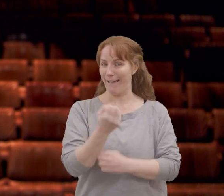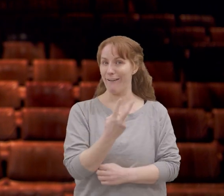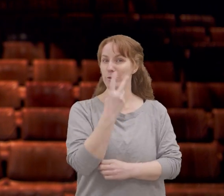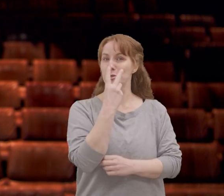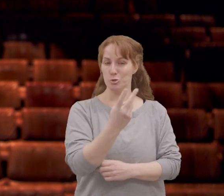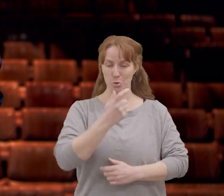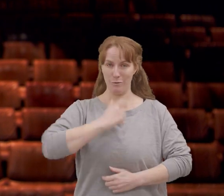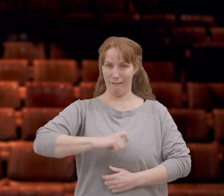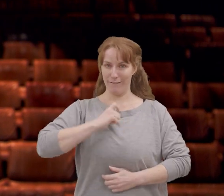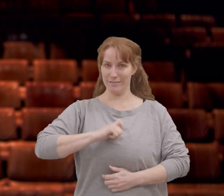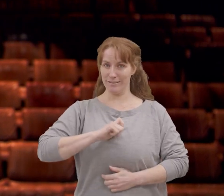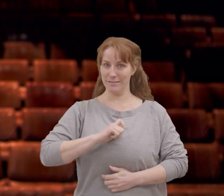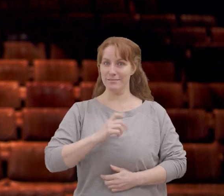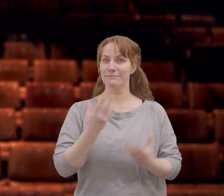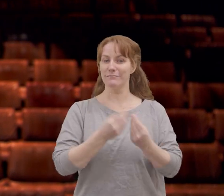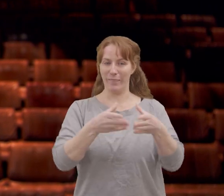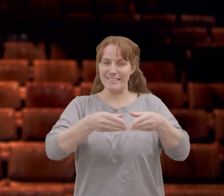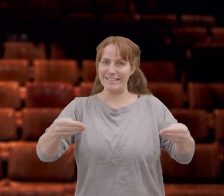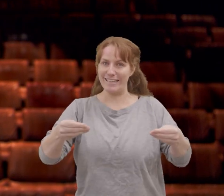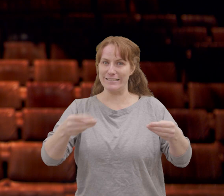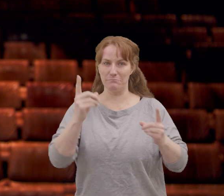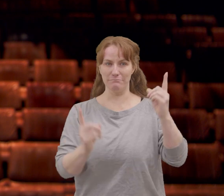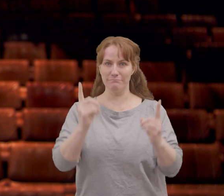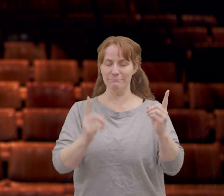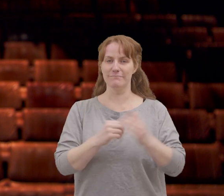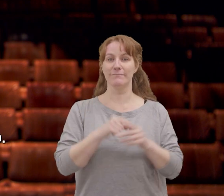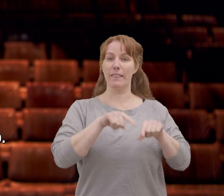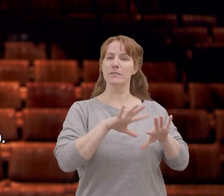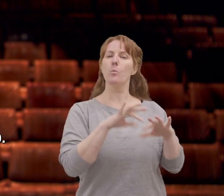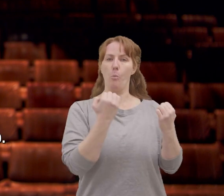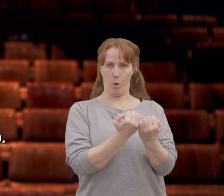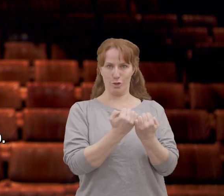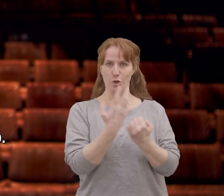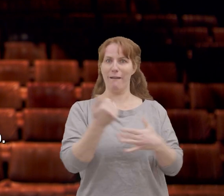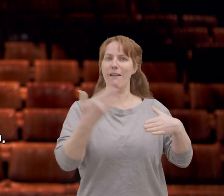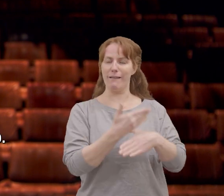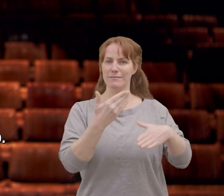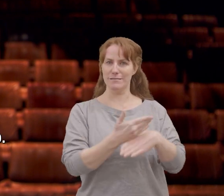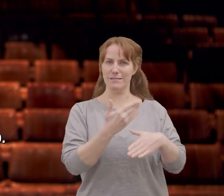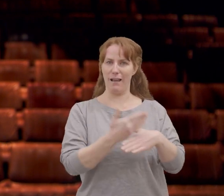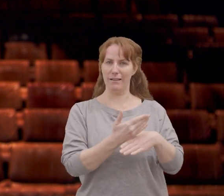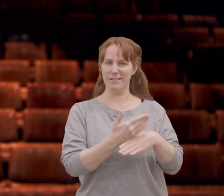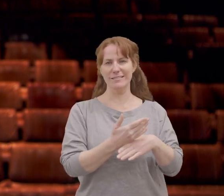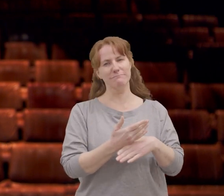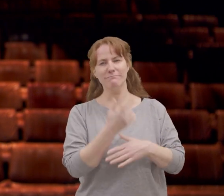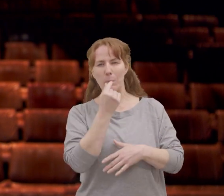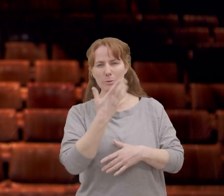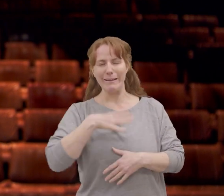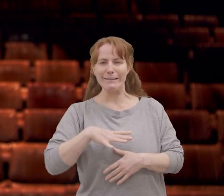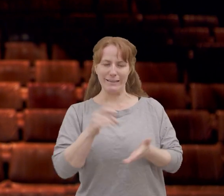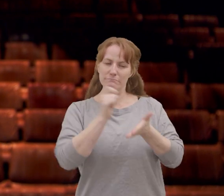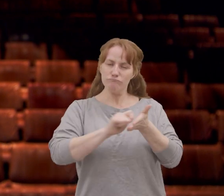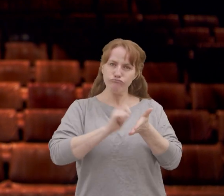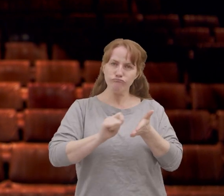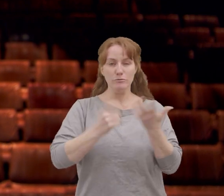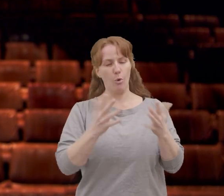key characters and written a scene in between them. This is a workshop, so there are going to be exercises to do. You're probably going to want to have a